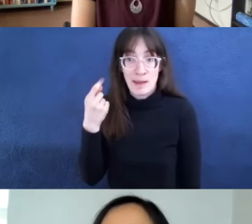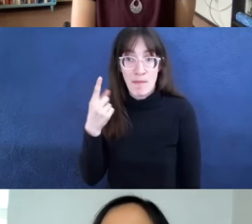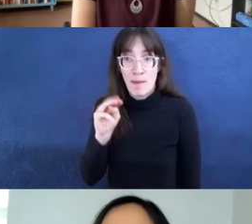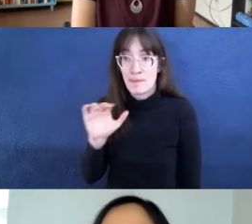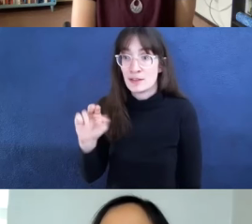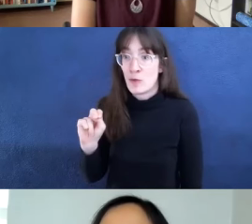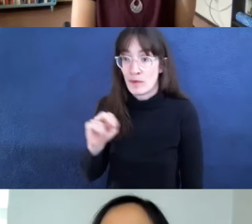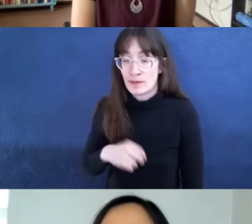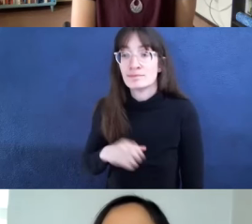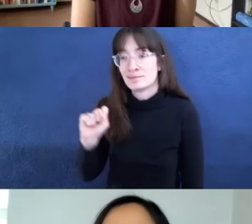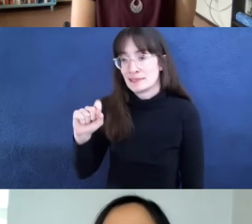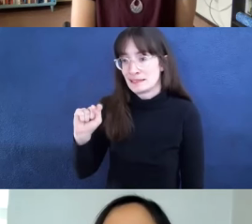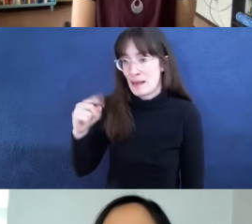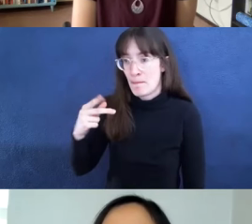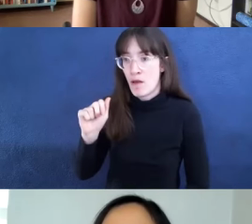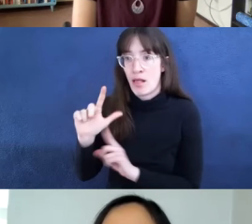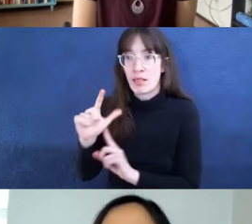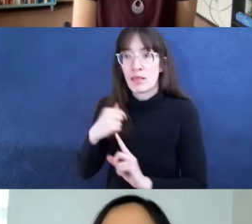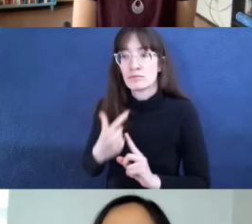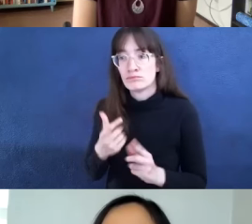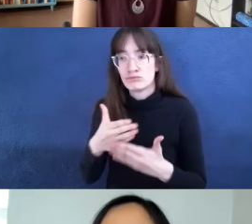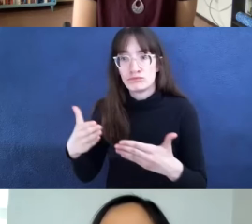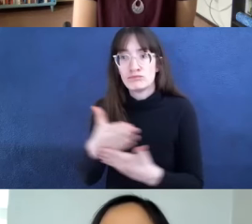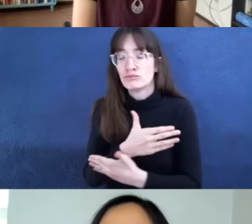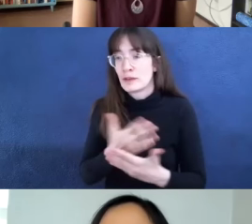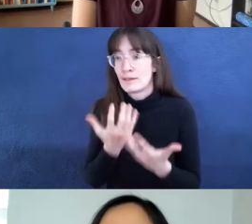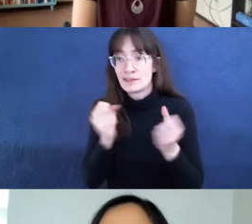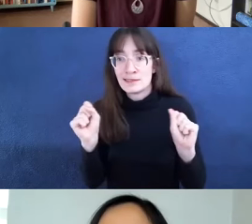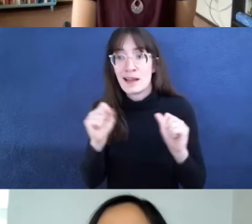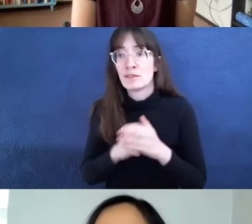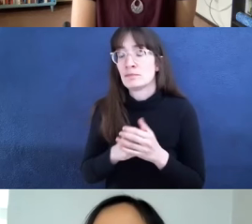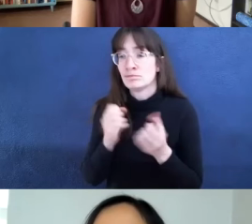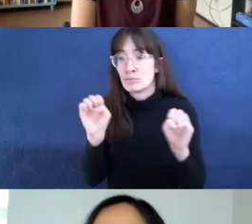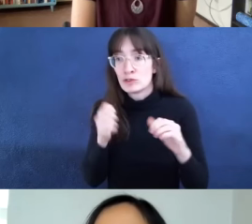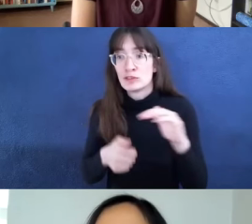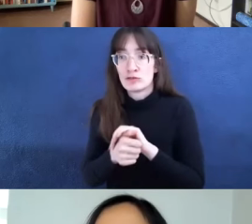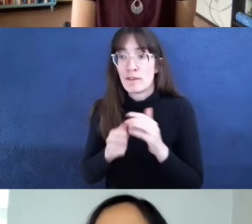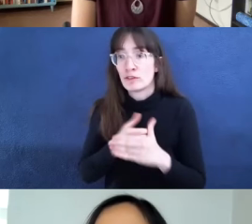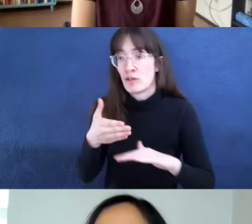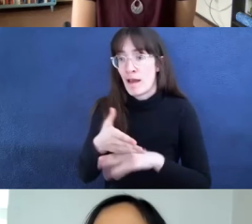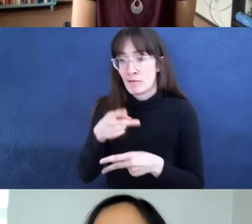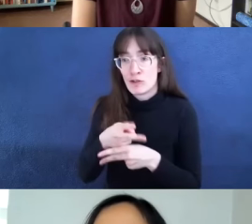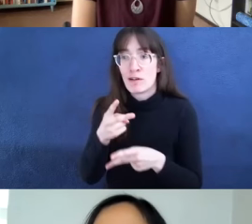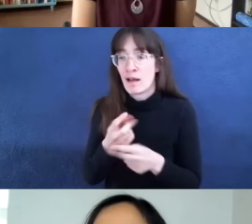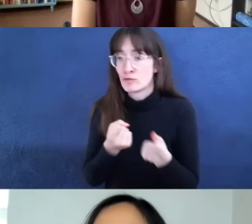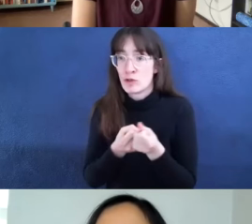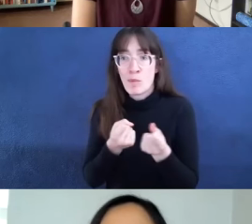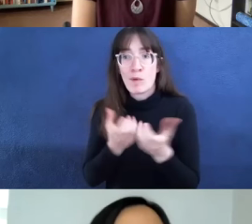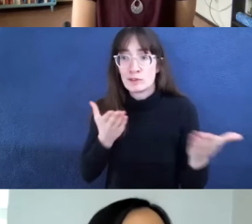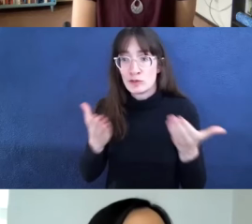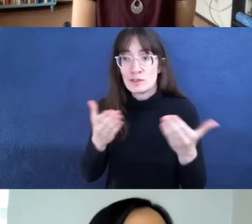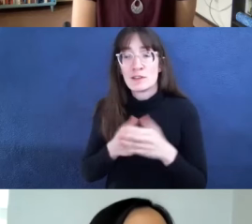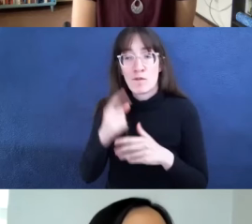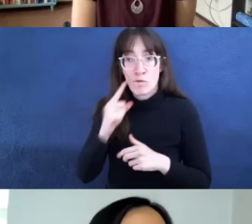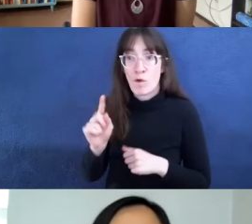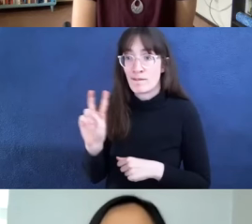offers a continuum of safety through our prevention programming, emergency shelter, and aftercare housing support services for victims